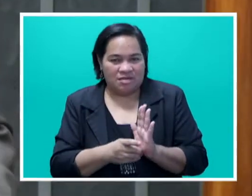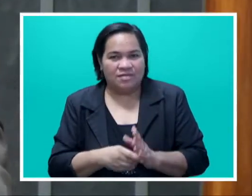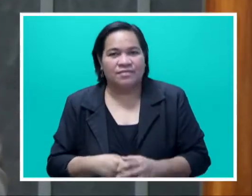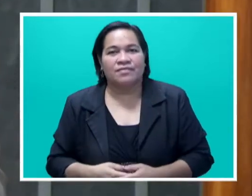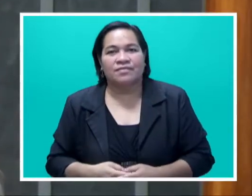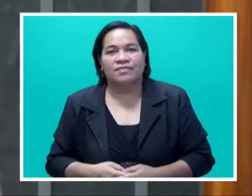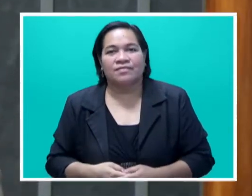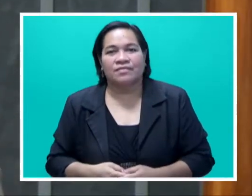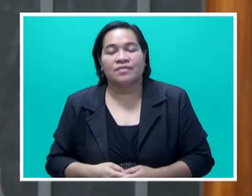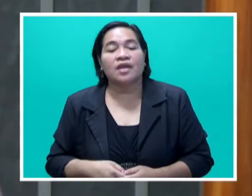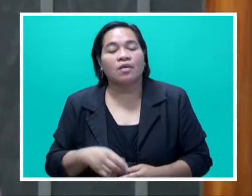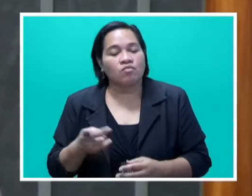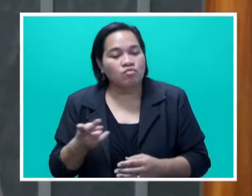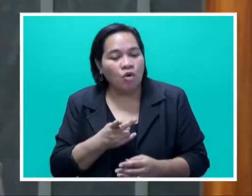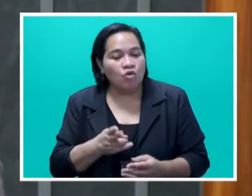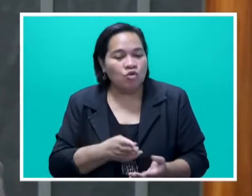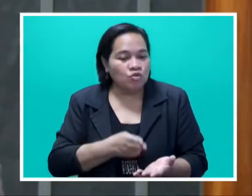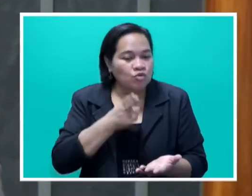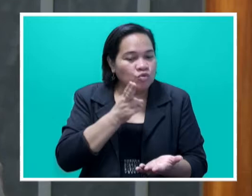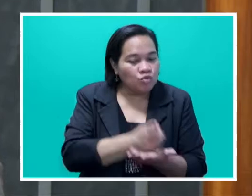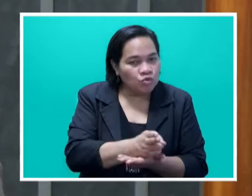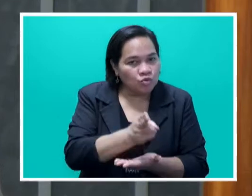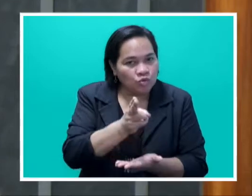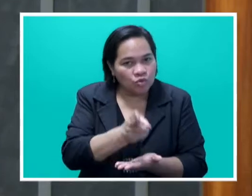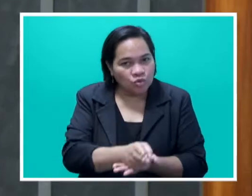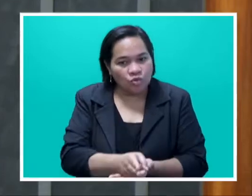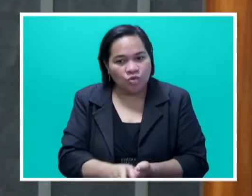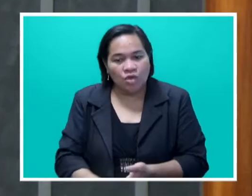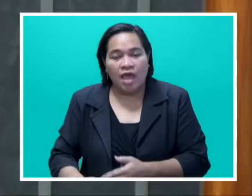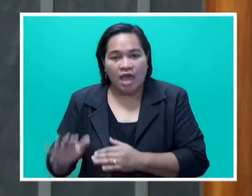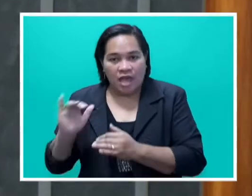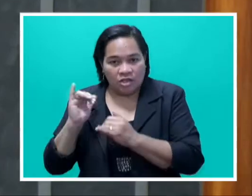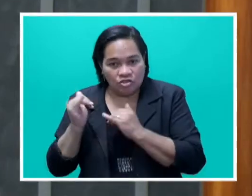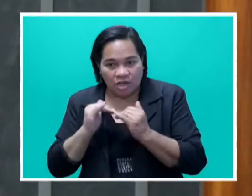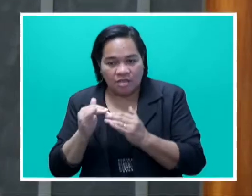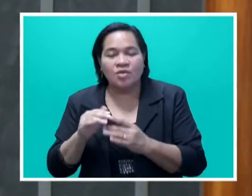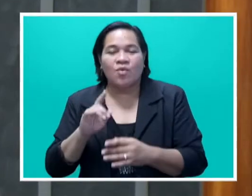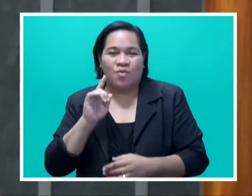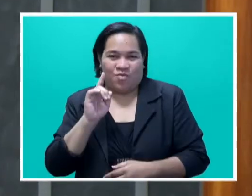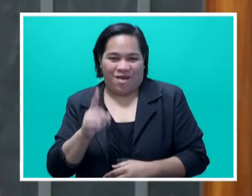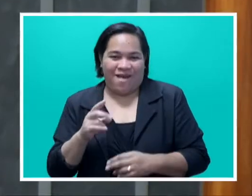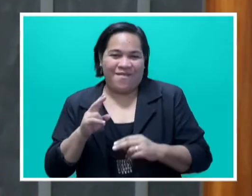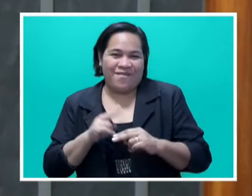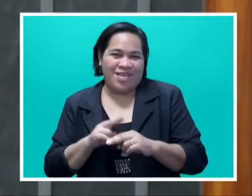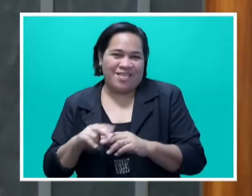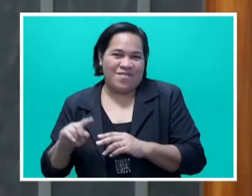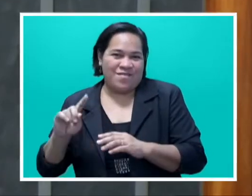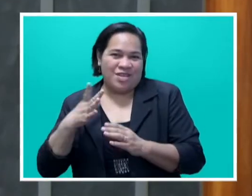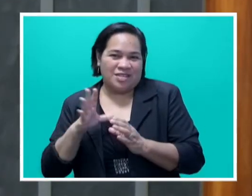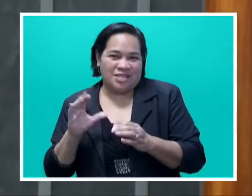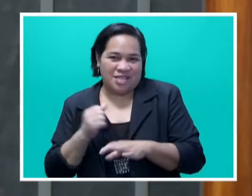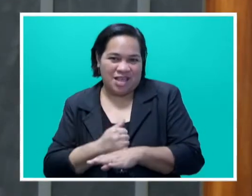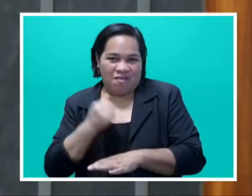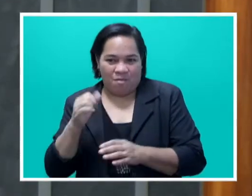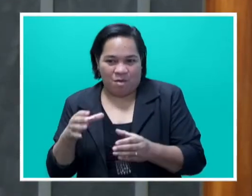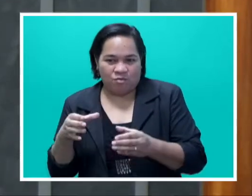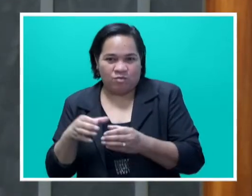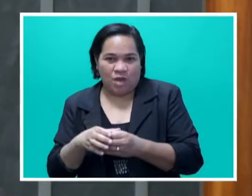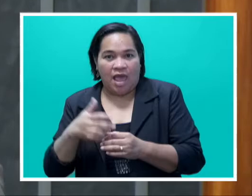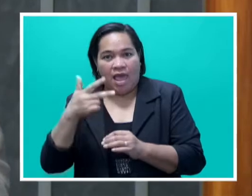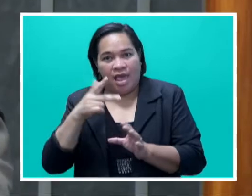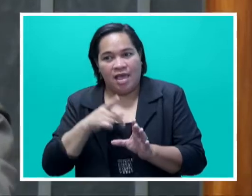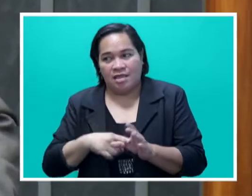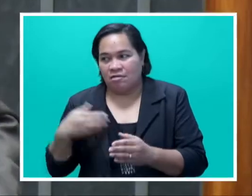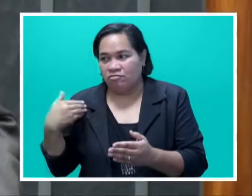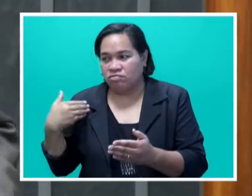said, truth and justice are areas where the Fiji Affairs government has excelled in the past 8 years